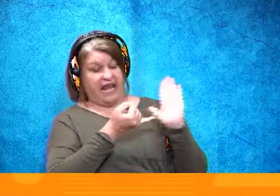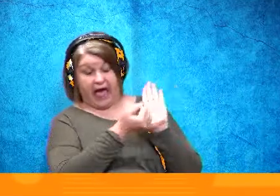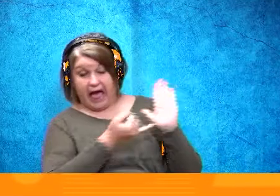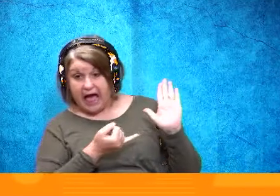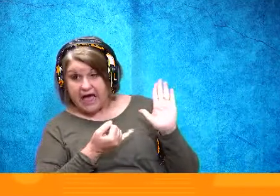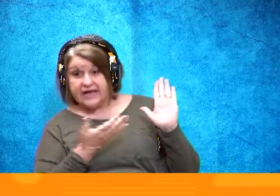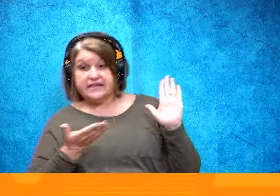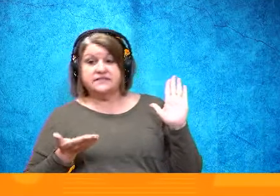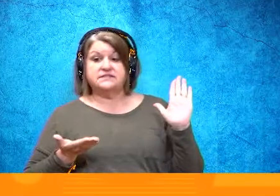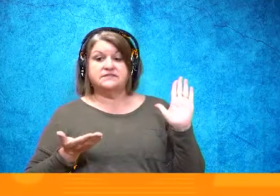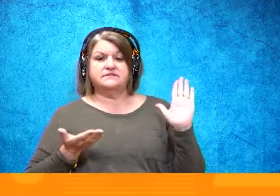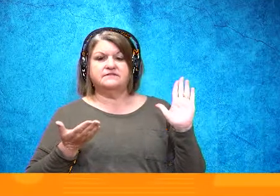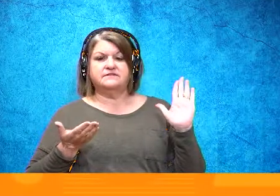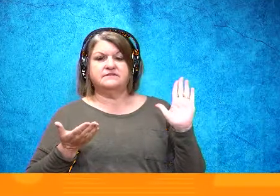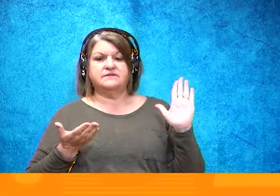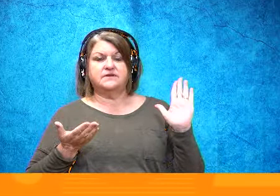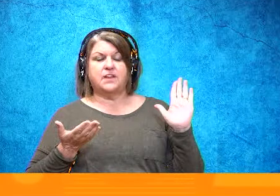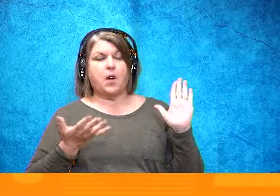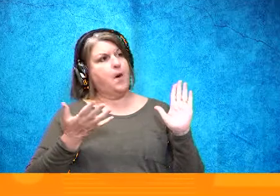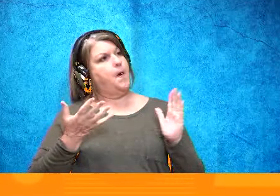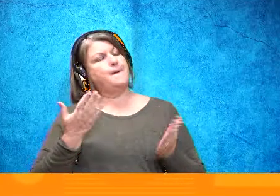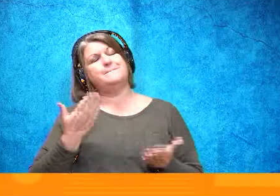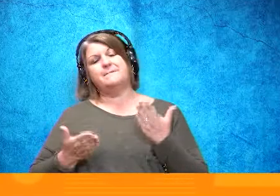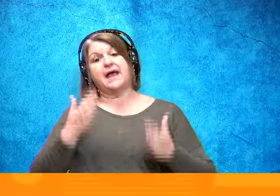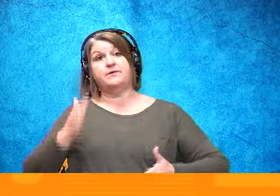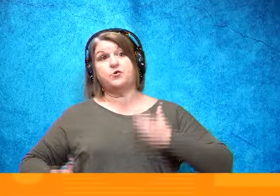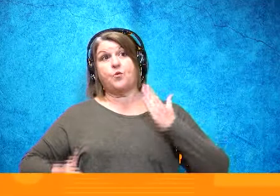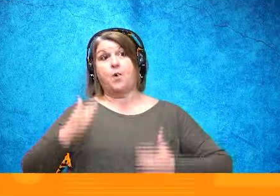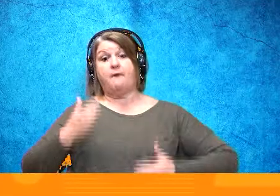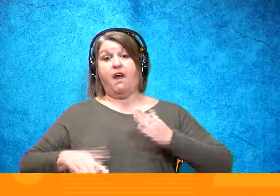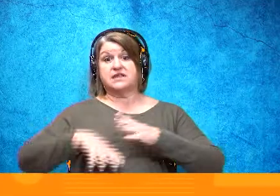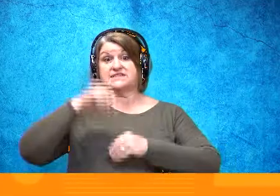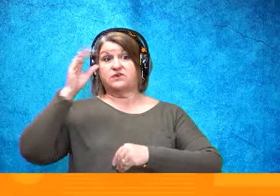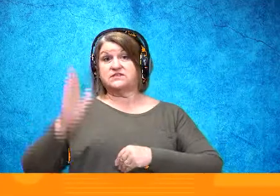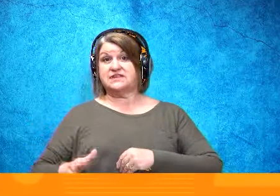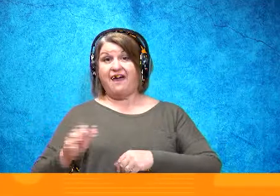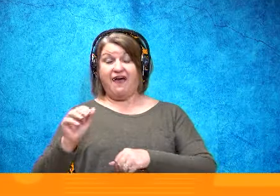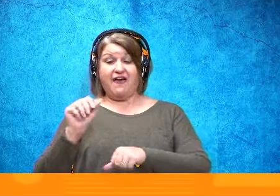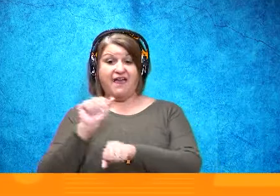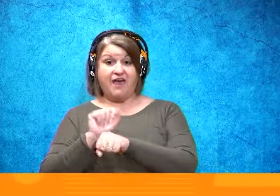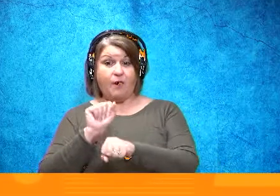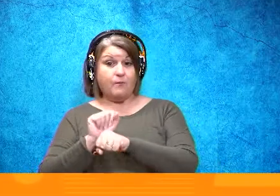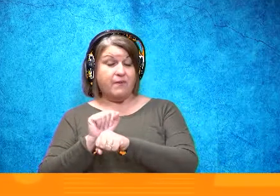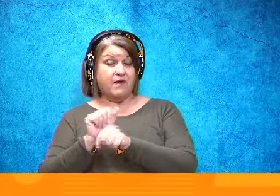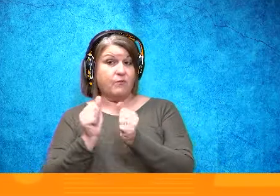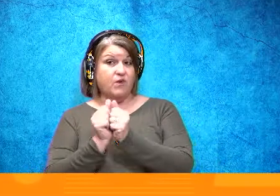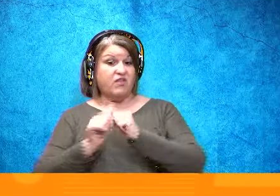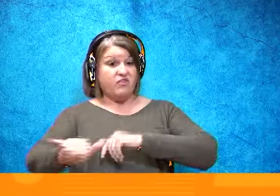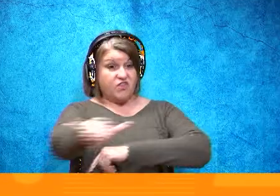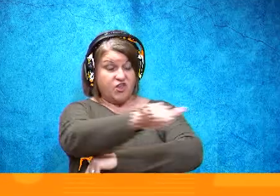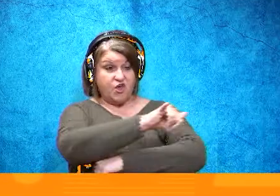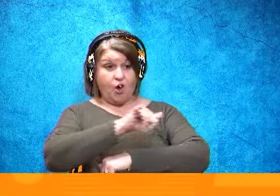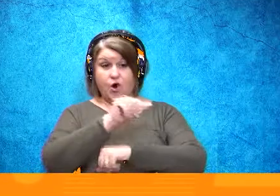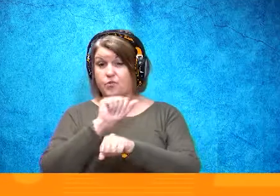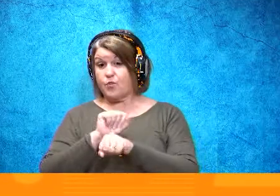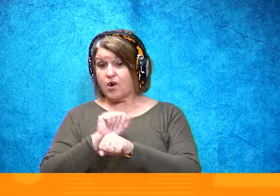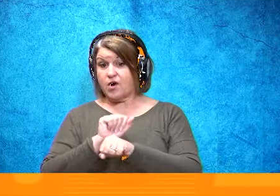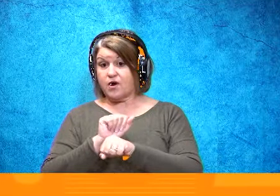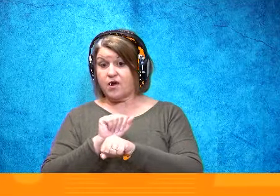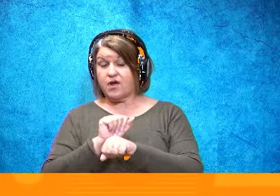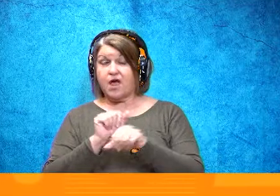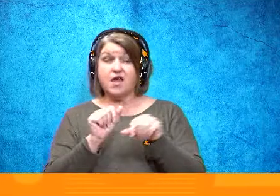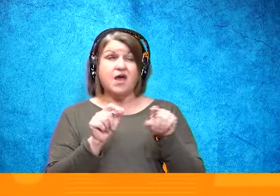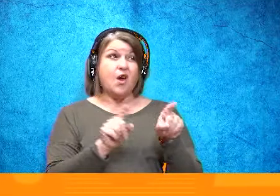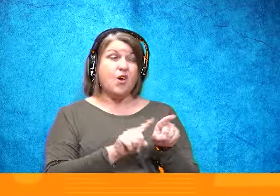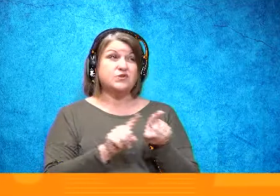with maybe it's outside helping out with the chores and the yard work. But also you can think